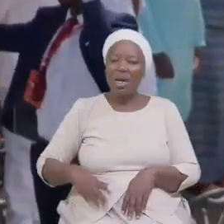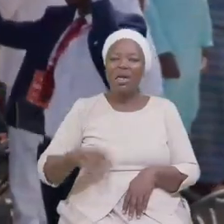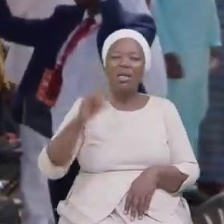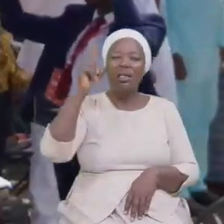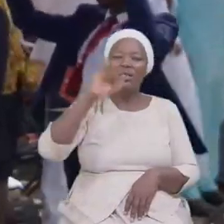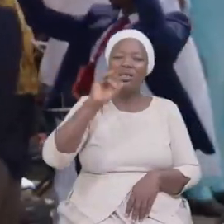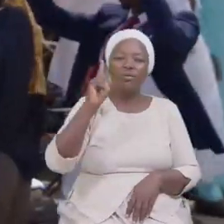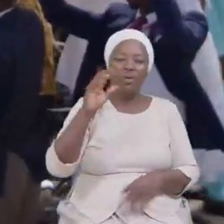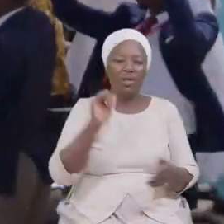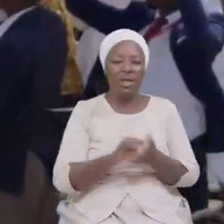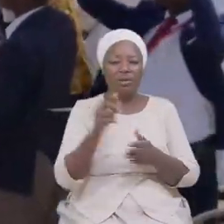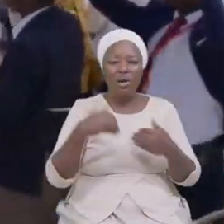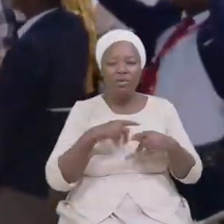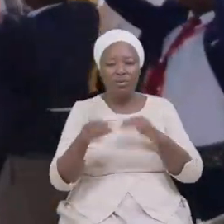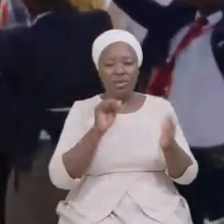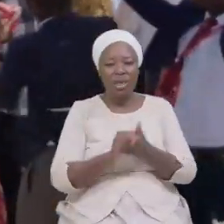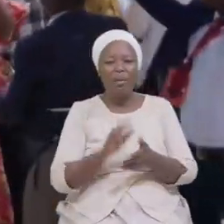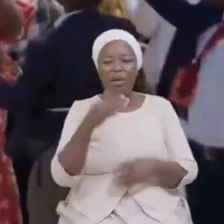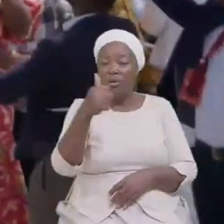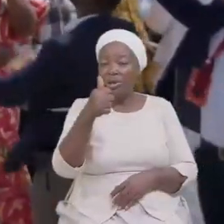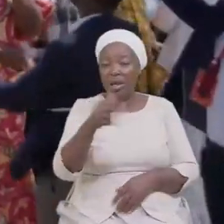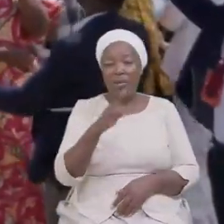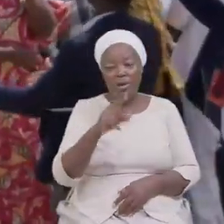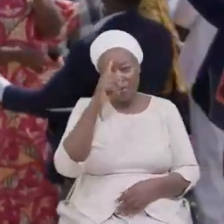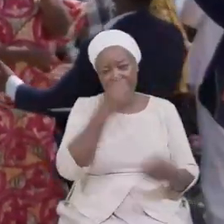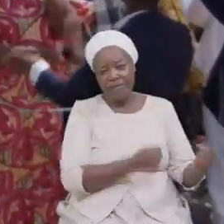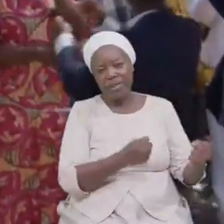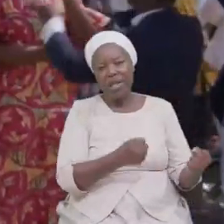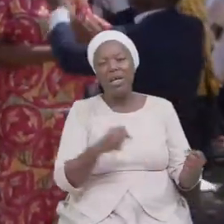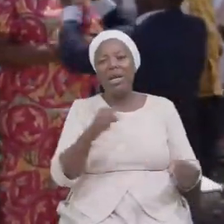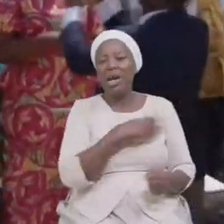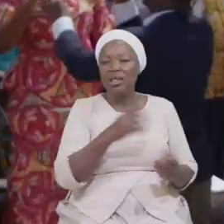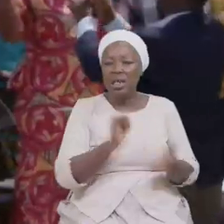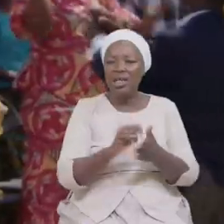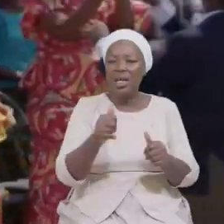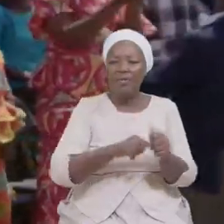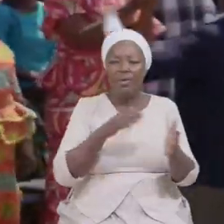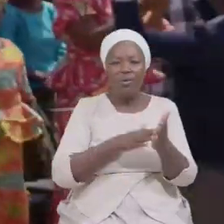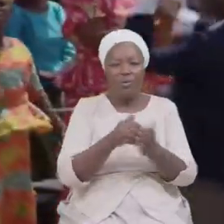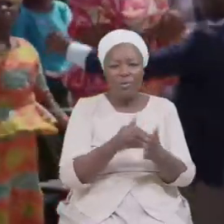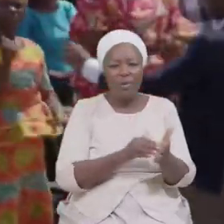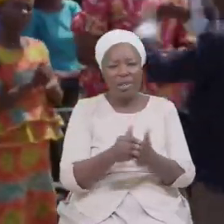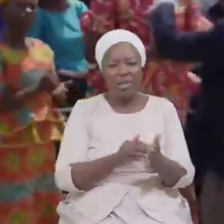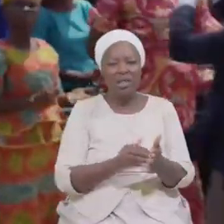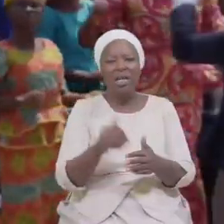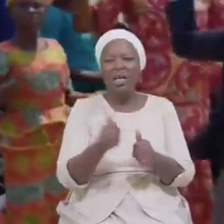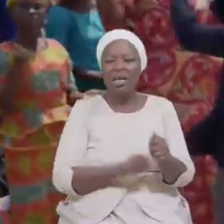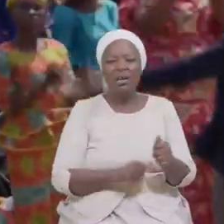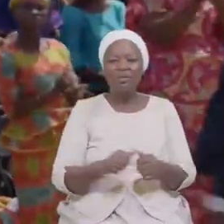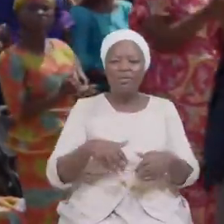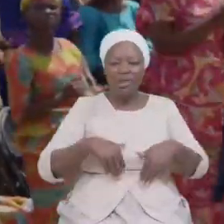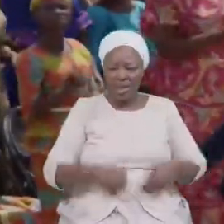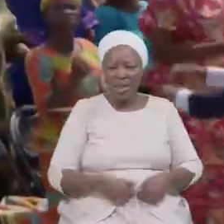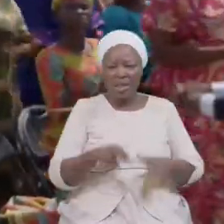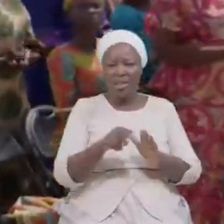have to do that by yourself and by faith. That every weakness, every feebleness, and